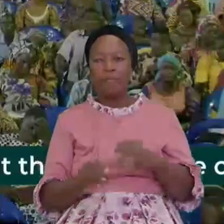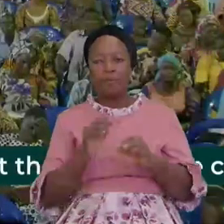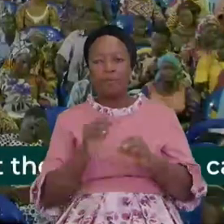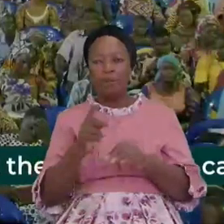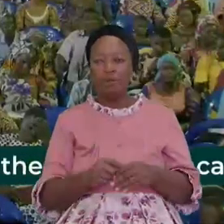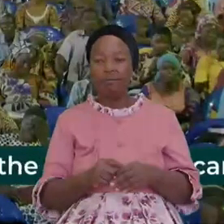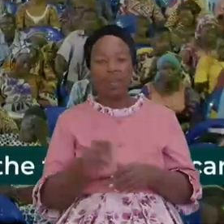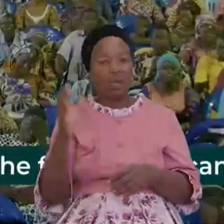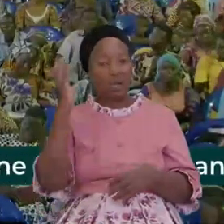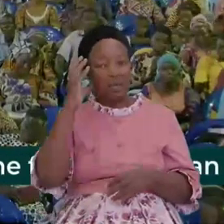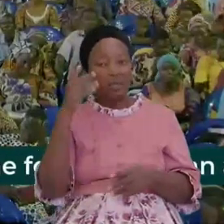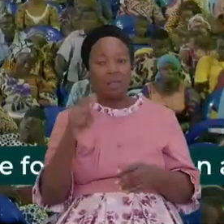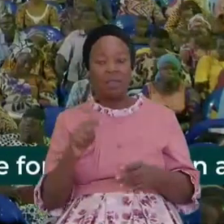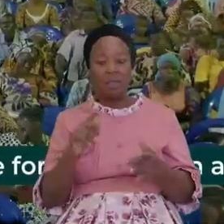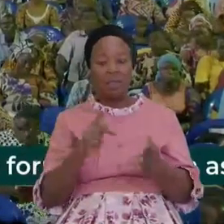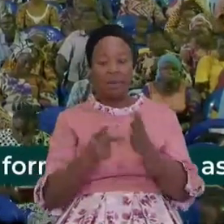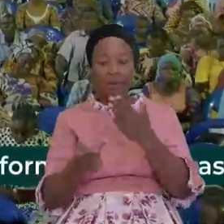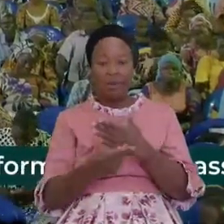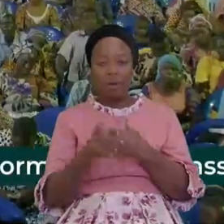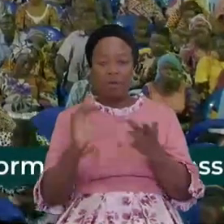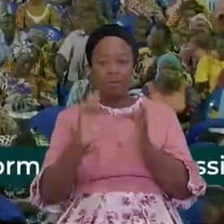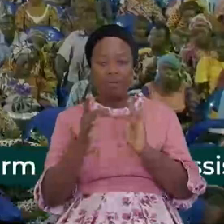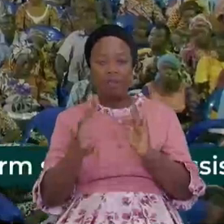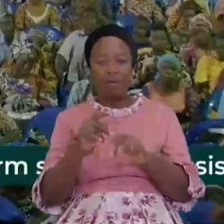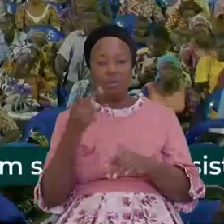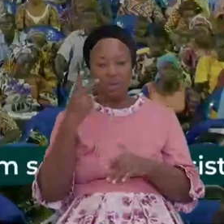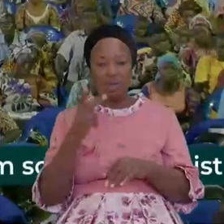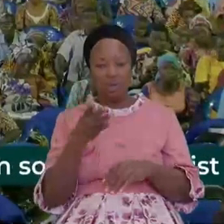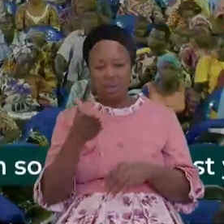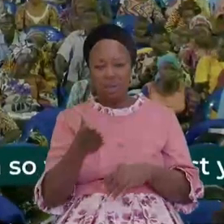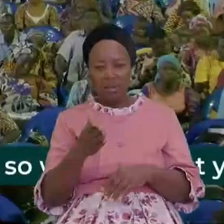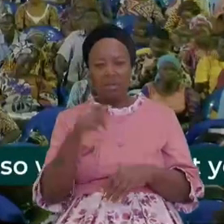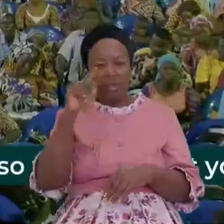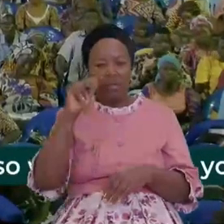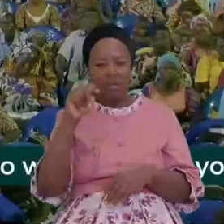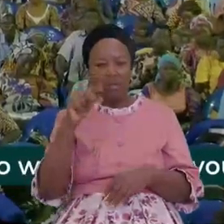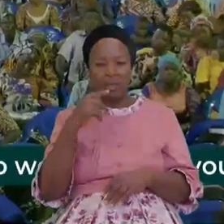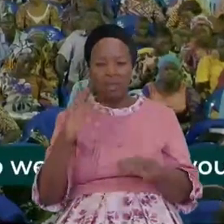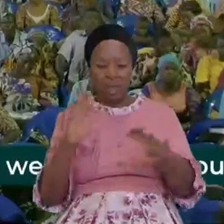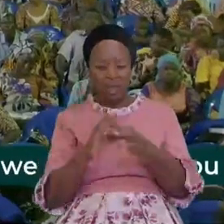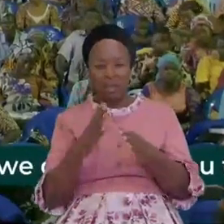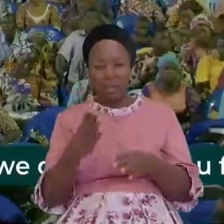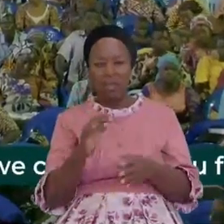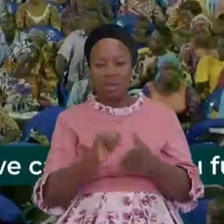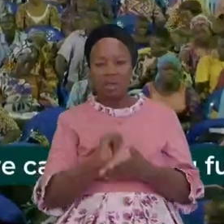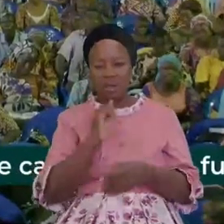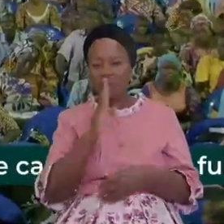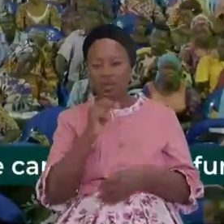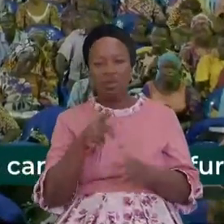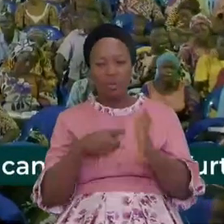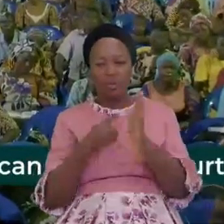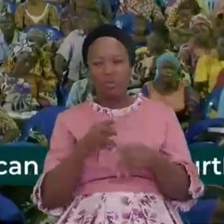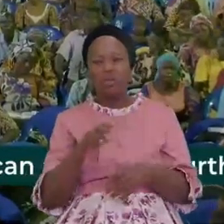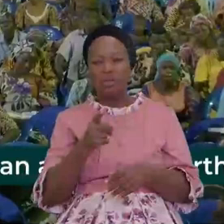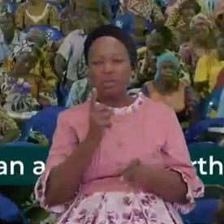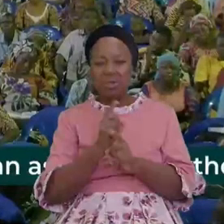If you are following the program online, you will see at the bottom of your screen, there is a link that is